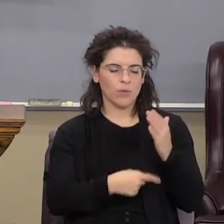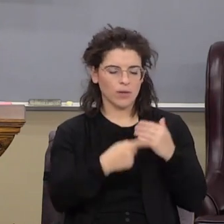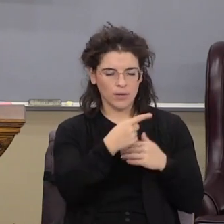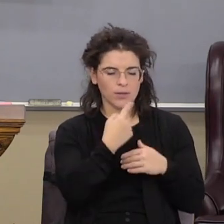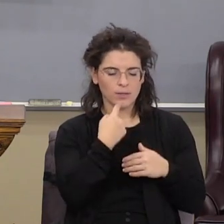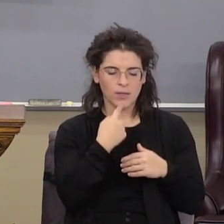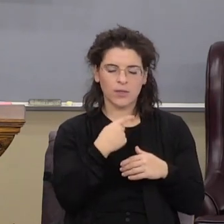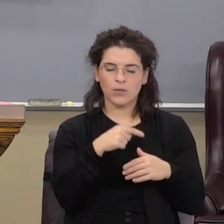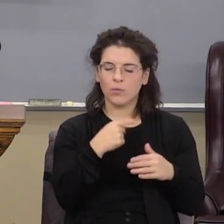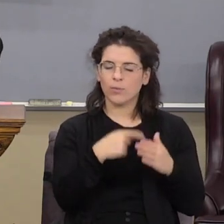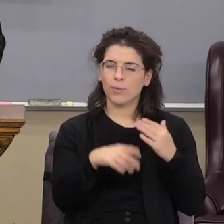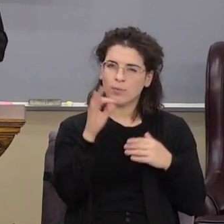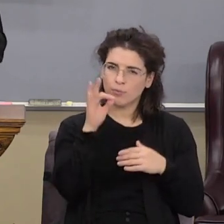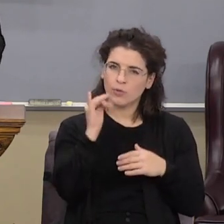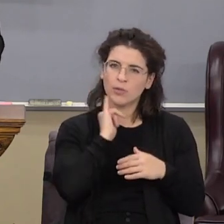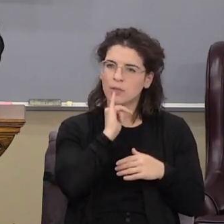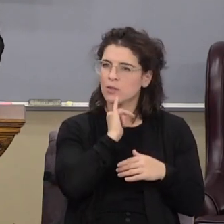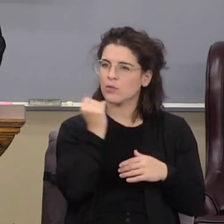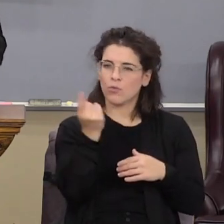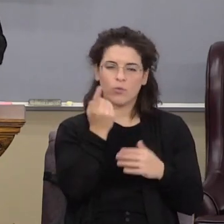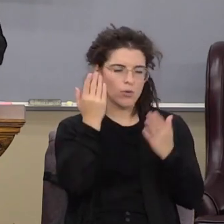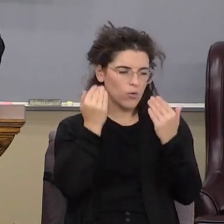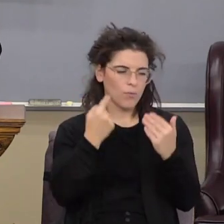this is what we've been preaching to us and it's the only hope we have